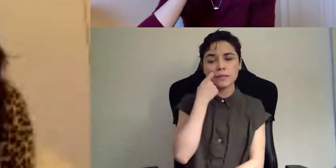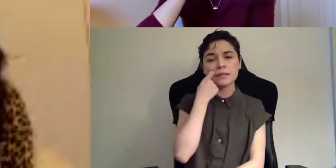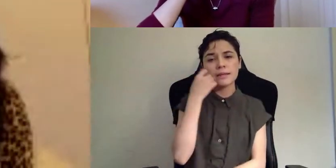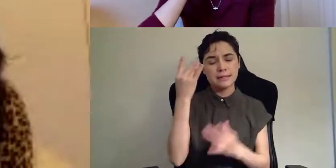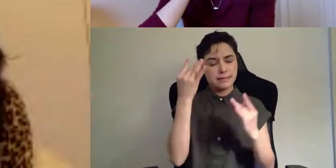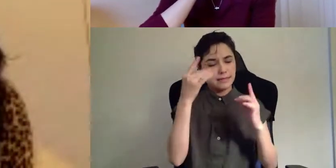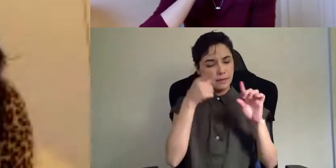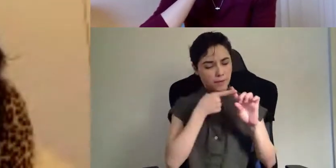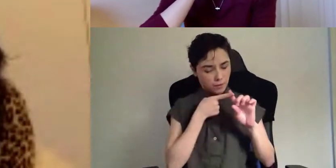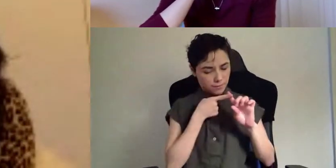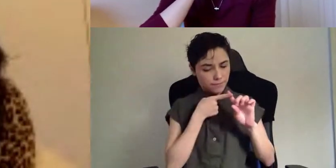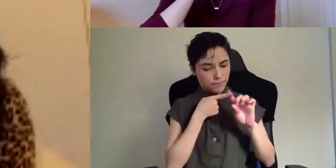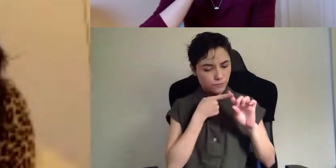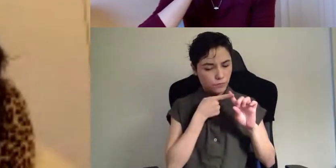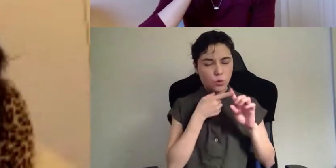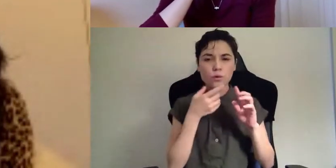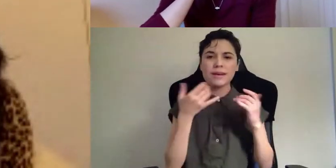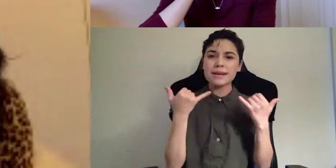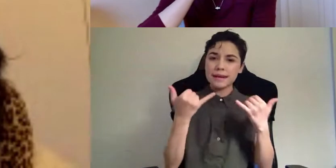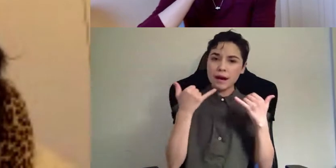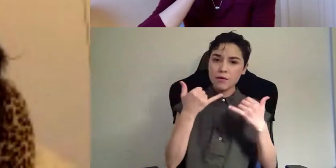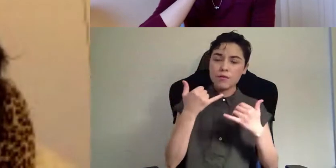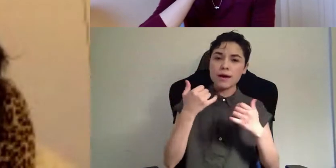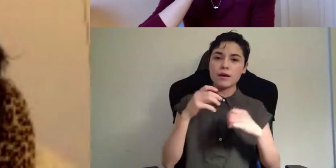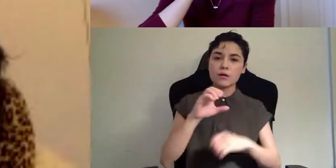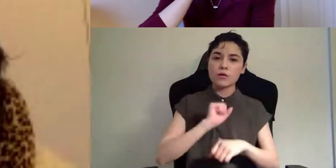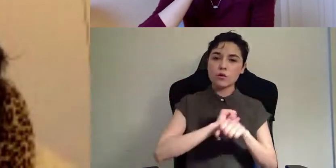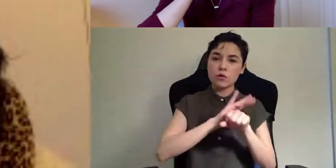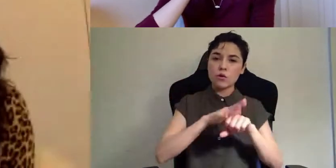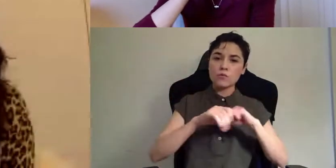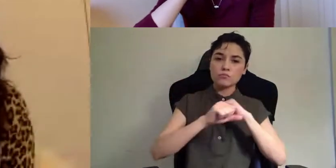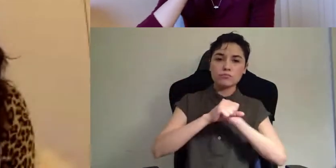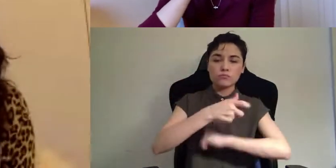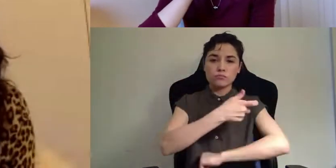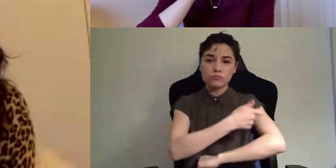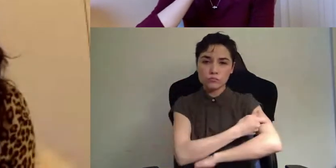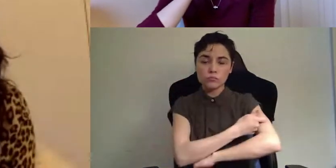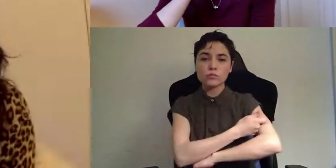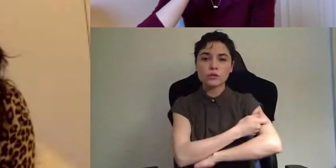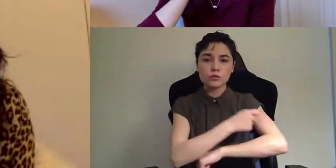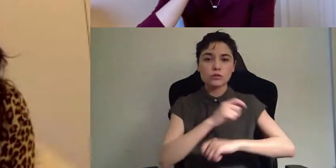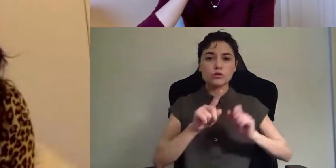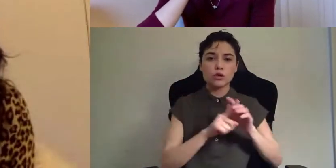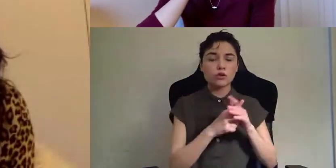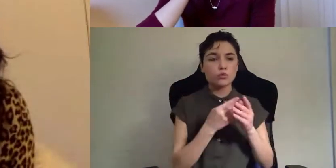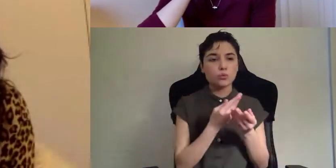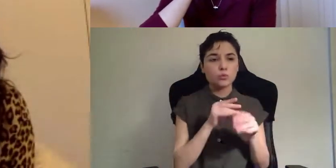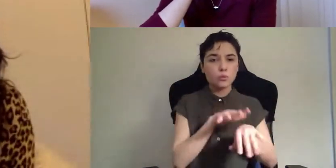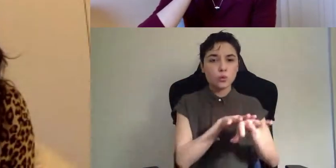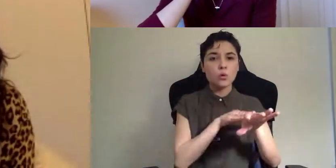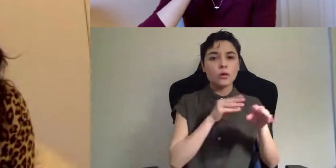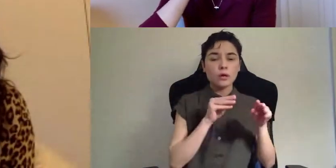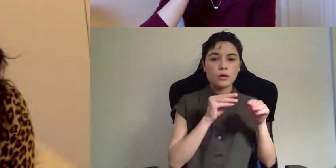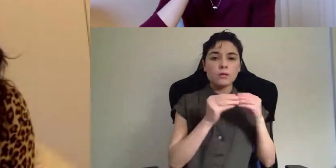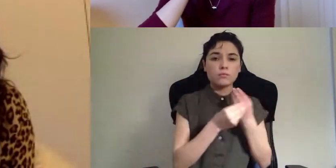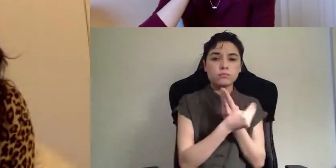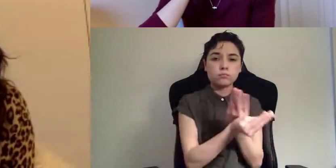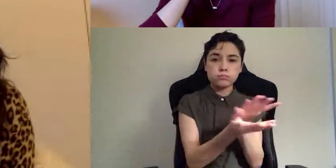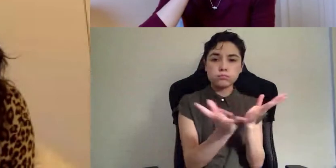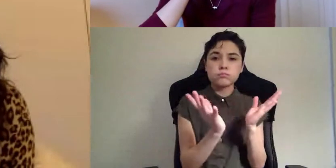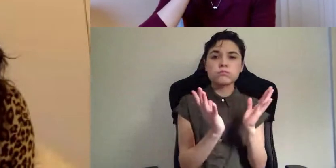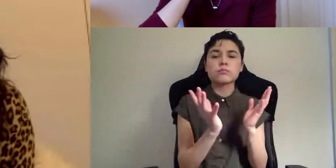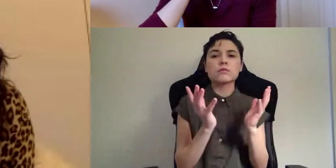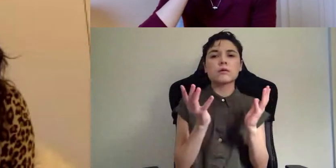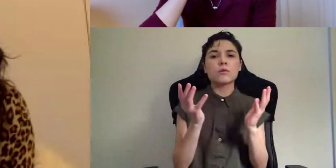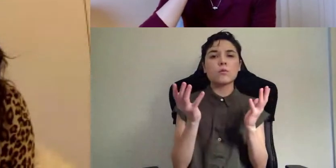vaccines are coming out, it's going to take a while before we can all venture out of our homes on a more regular basis. But what is that going to look